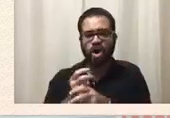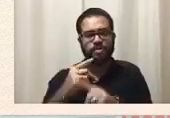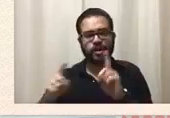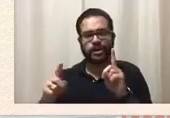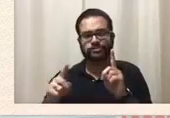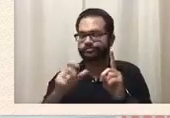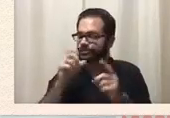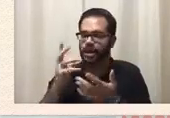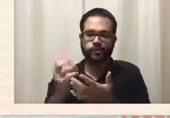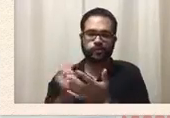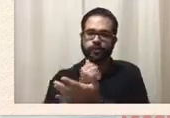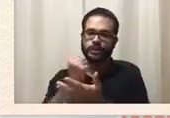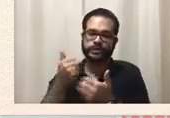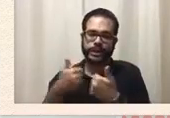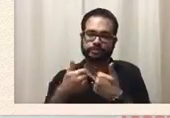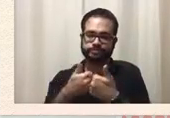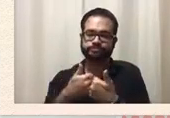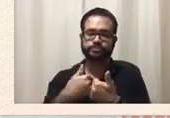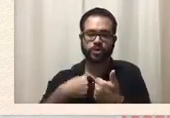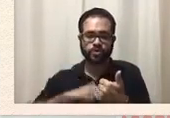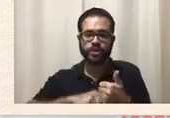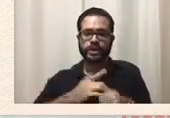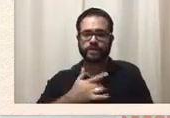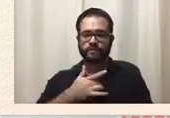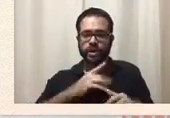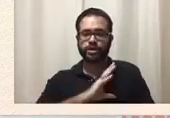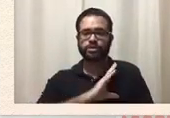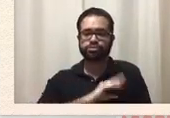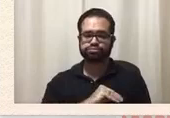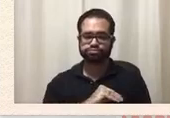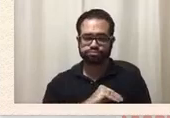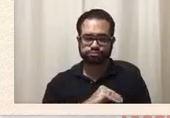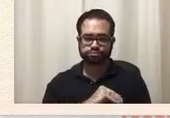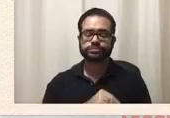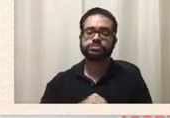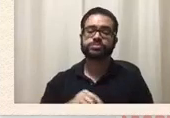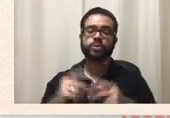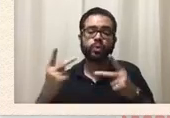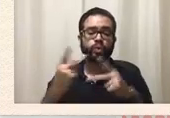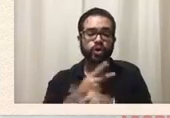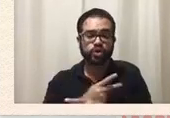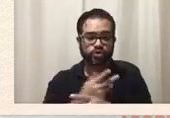agony of defeat. Even worse, each of us began to